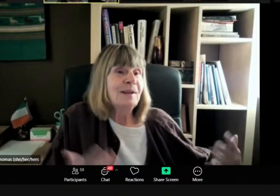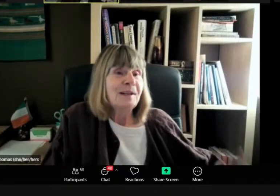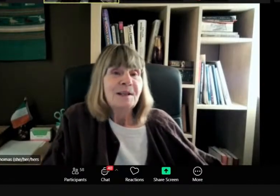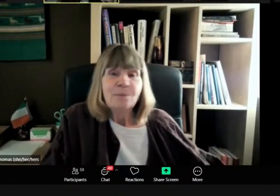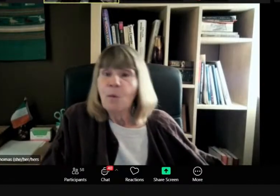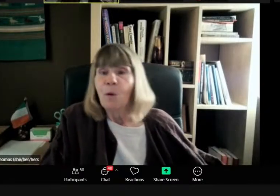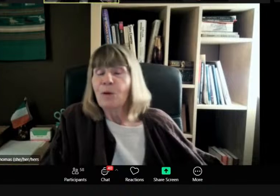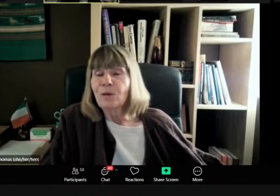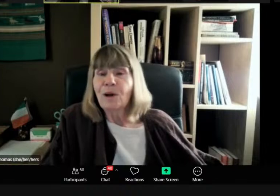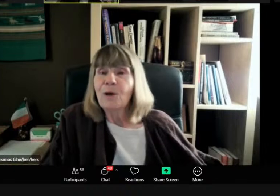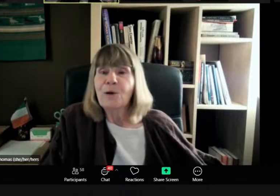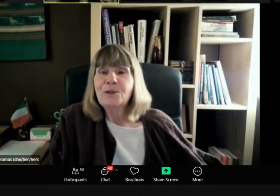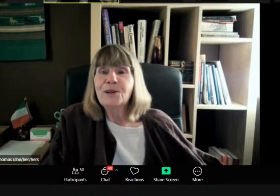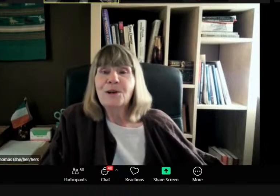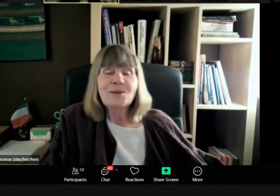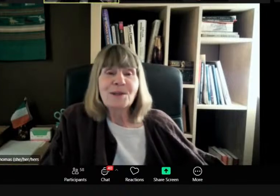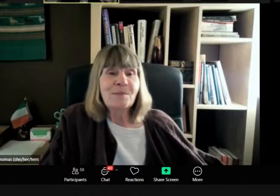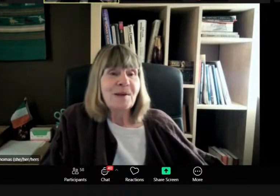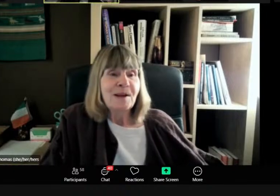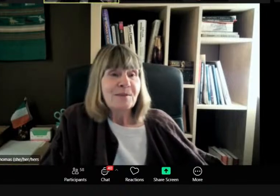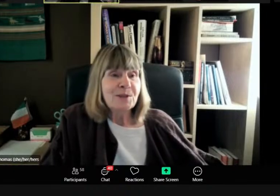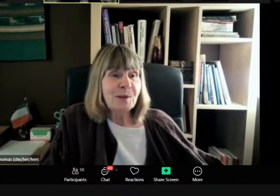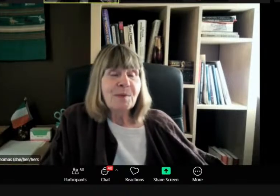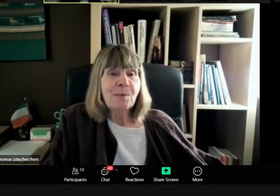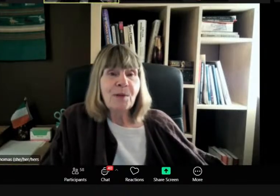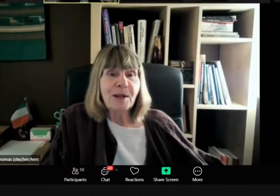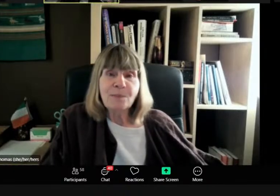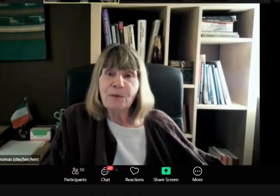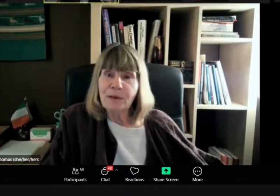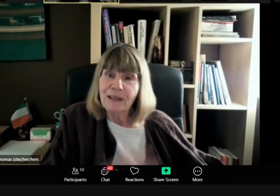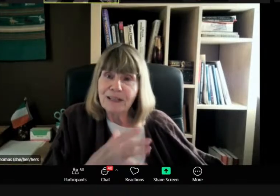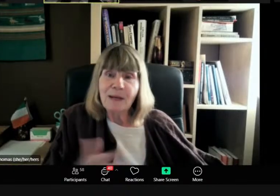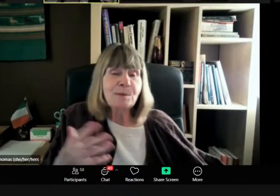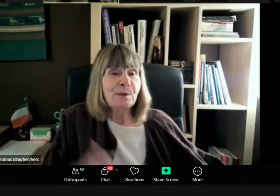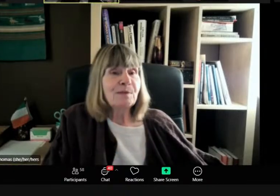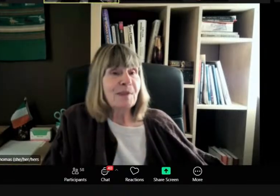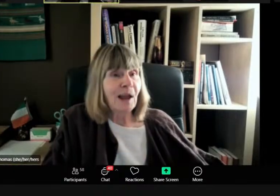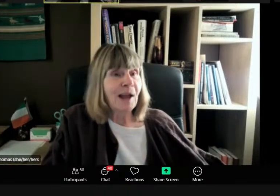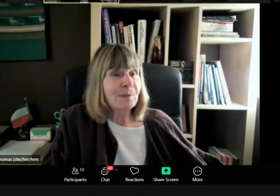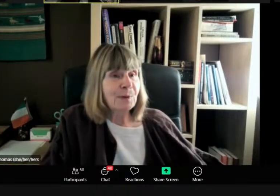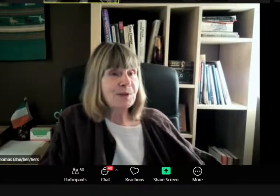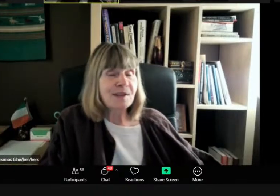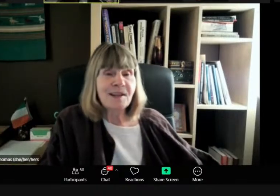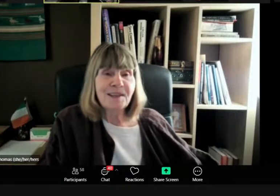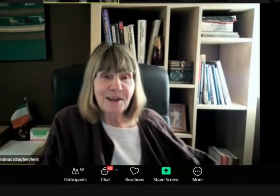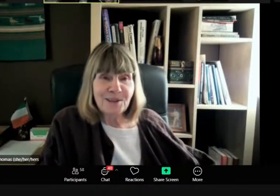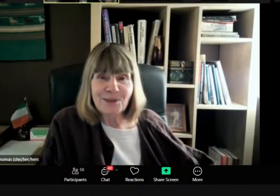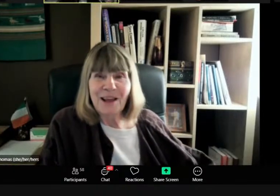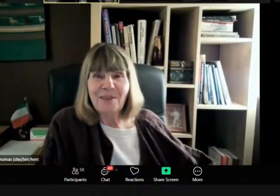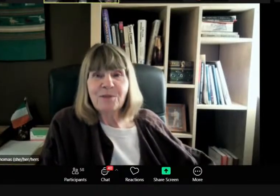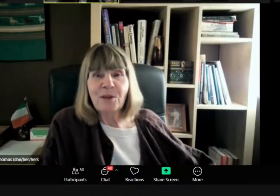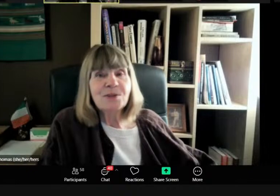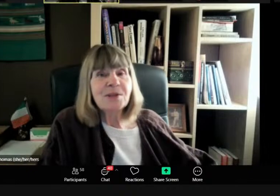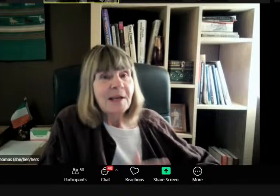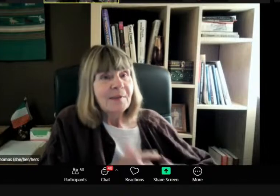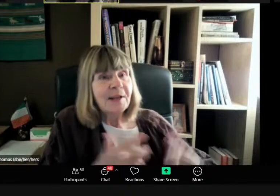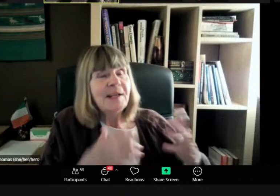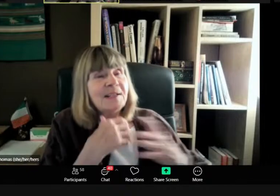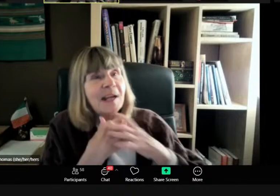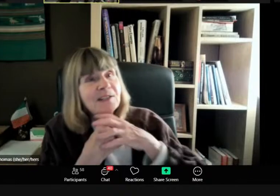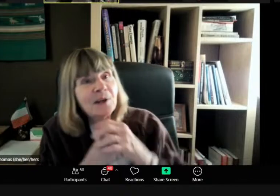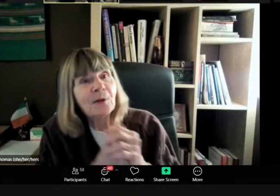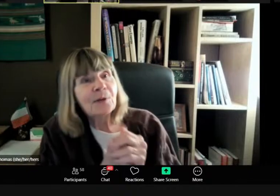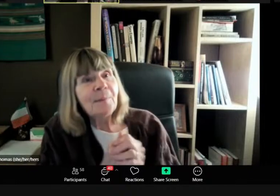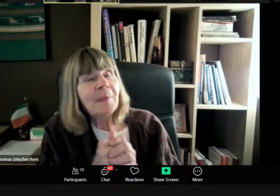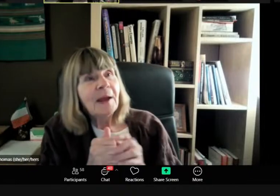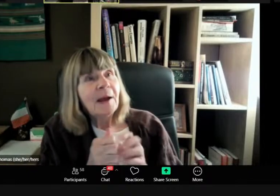your own moral code. You know, for some people that's perfectly acceptable. If they like the person, that they could do that. For others, they need